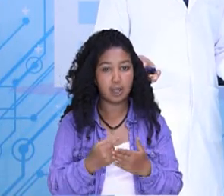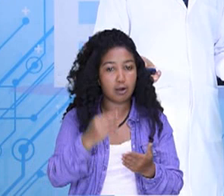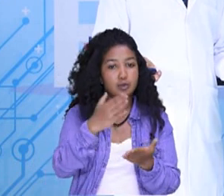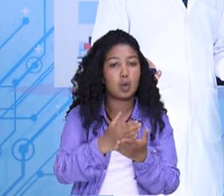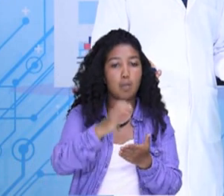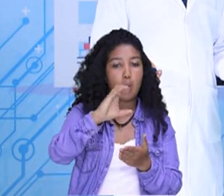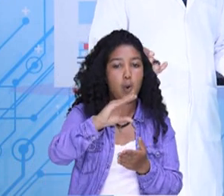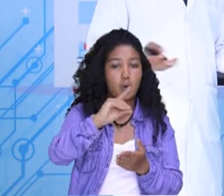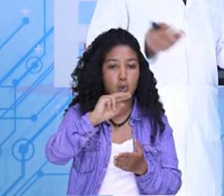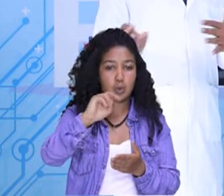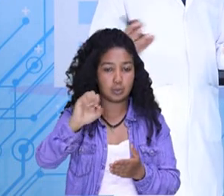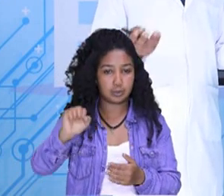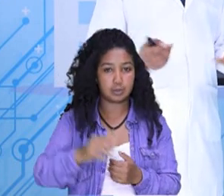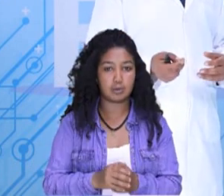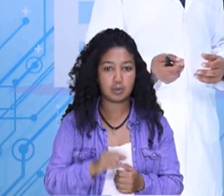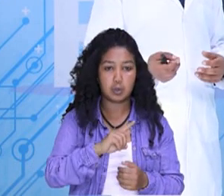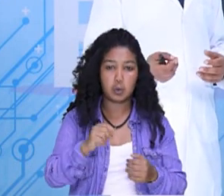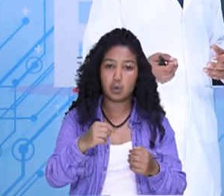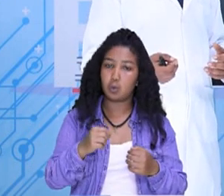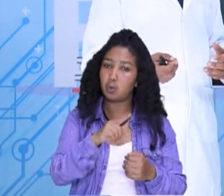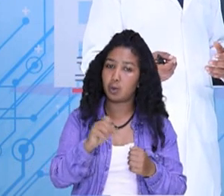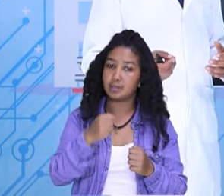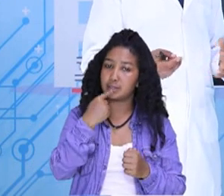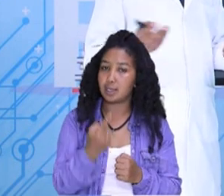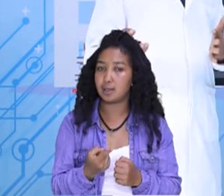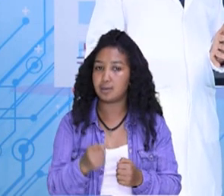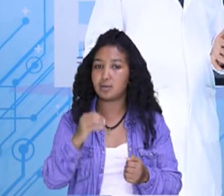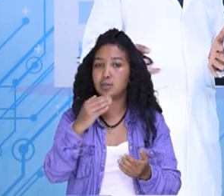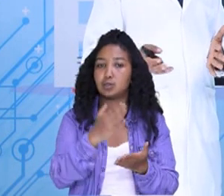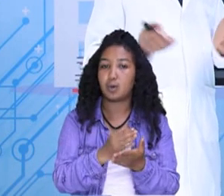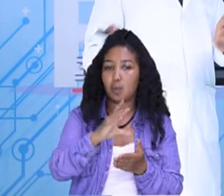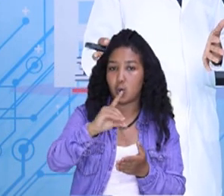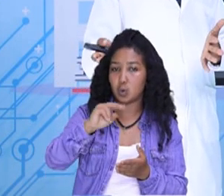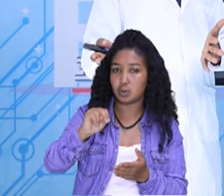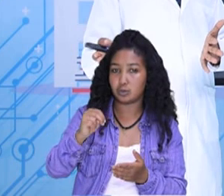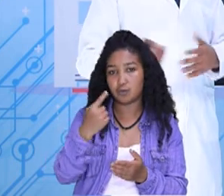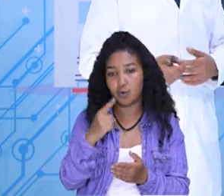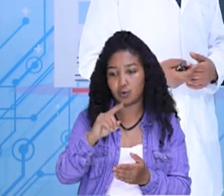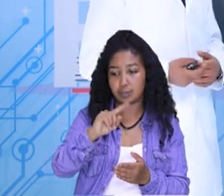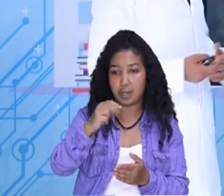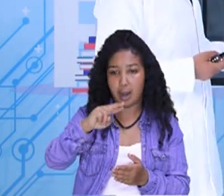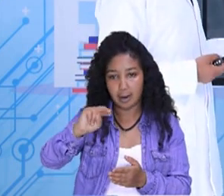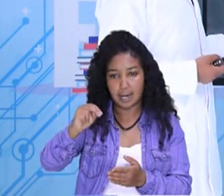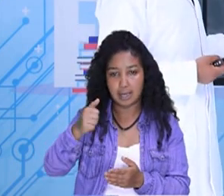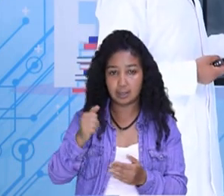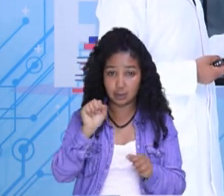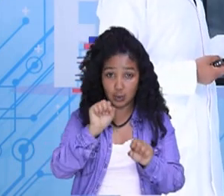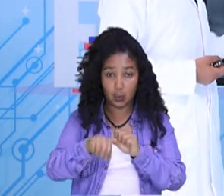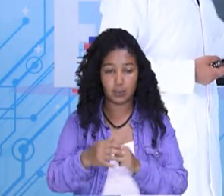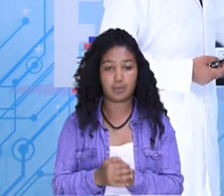are stop codons. You can say for stop codons for tRNA.